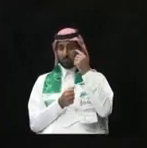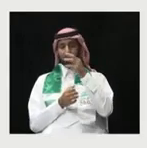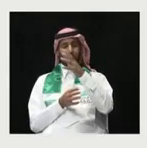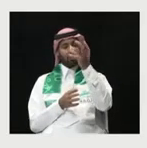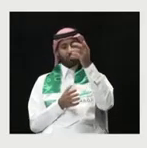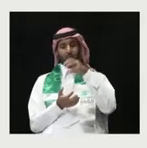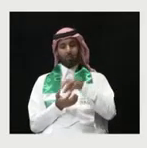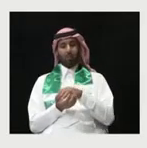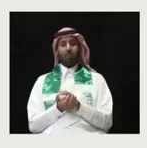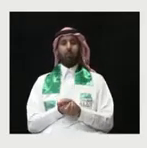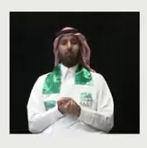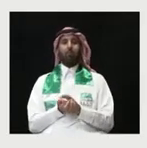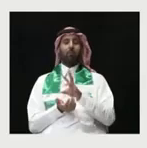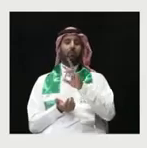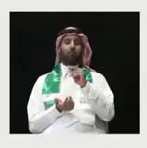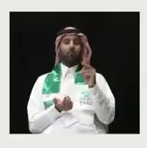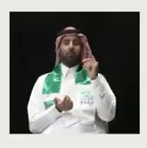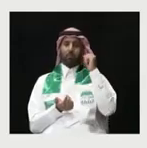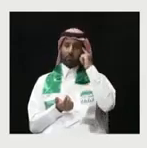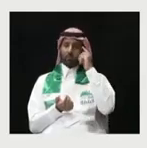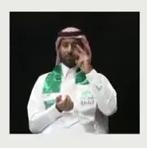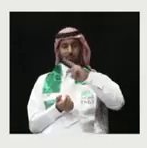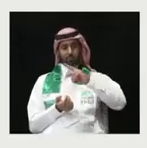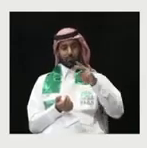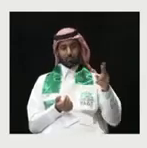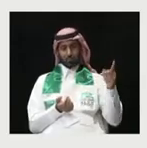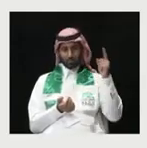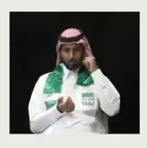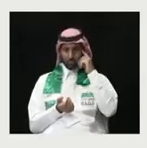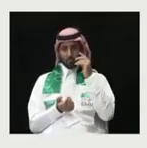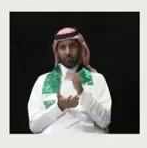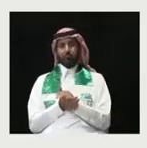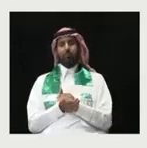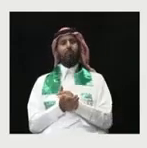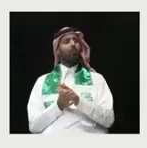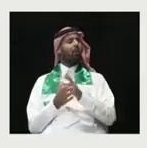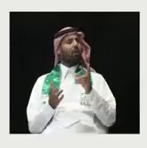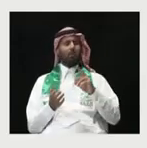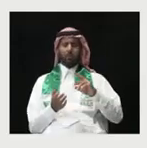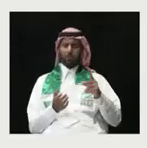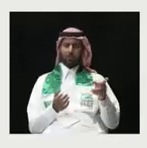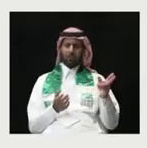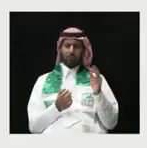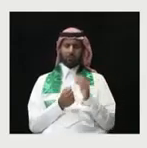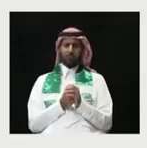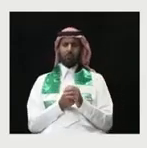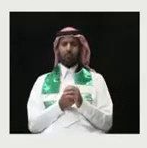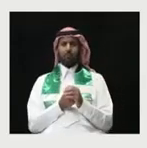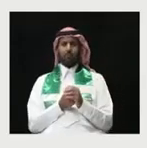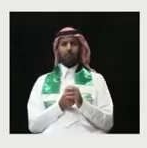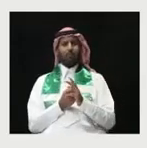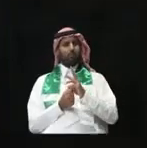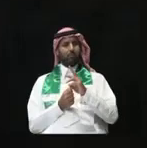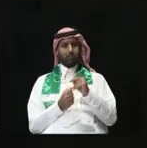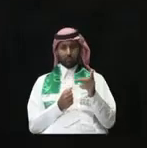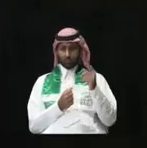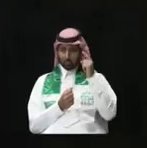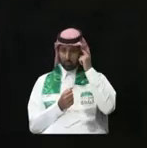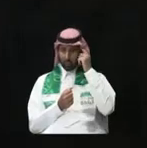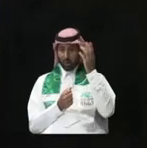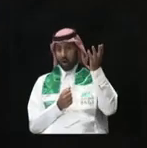brought about major changes. Think about any change, whether, let's say, 10 years ago